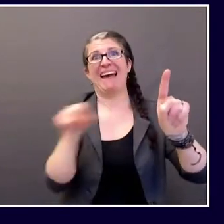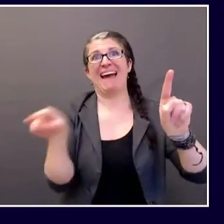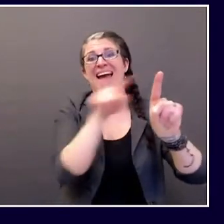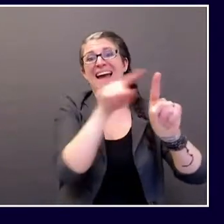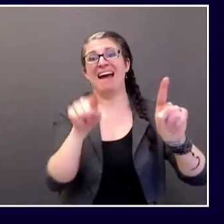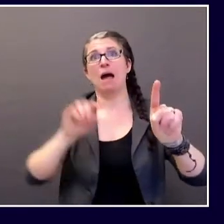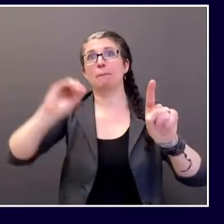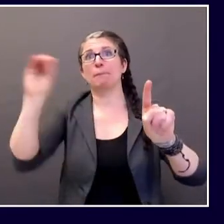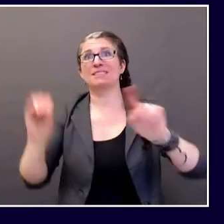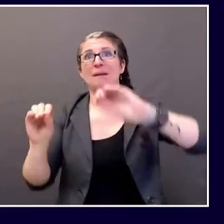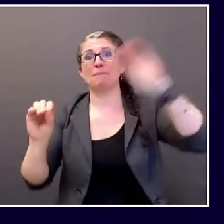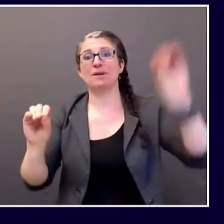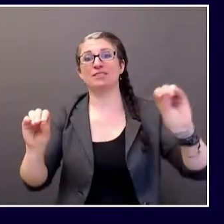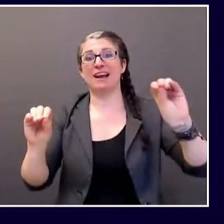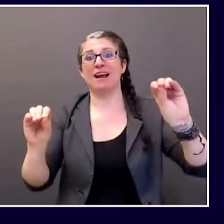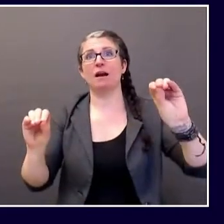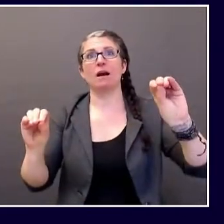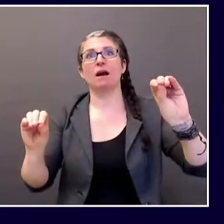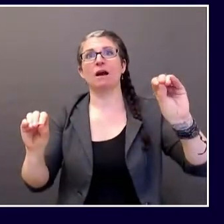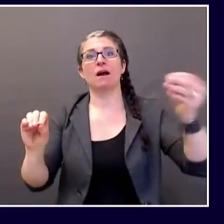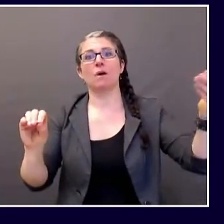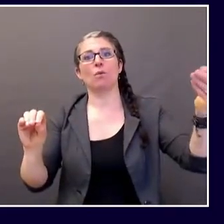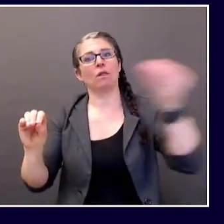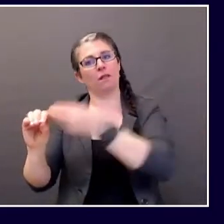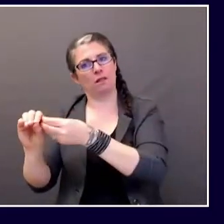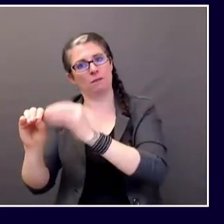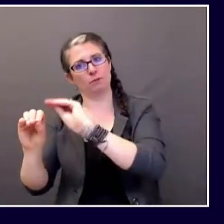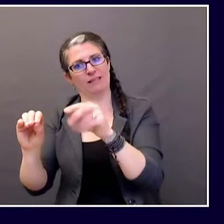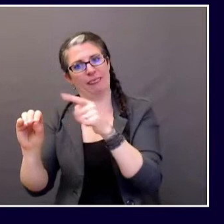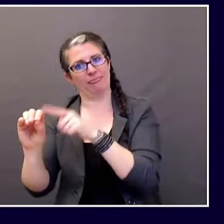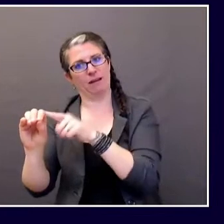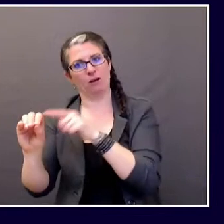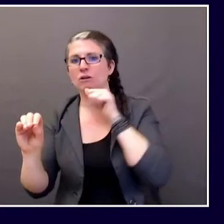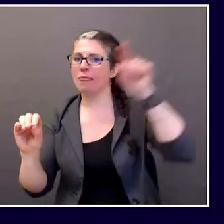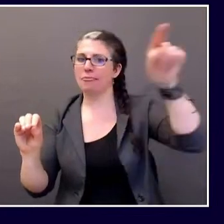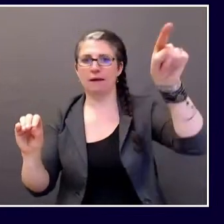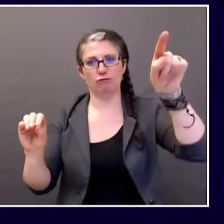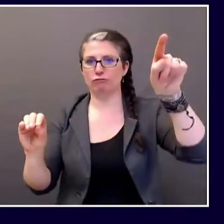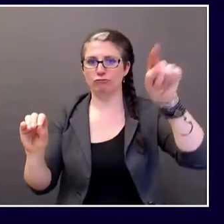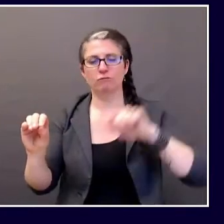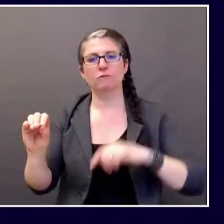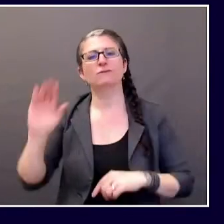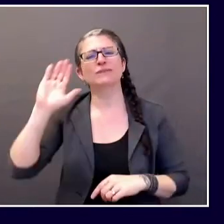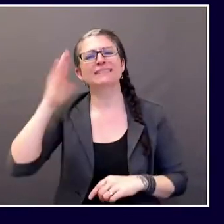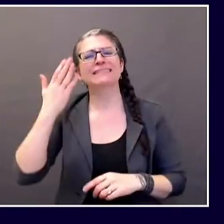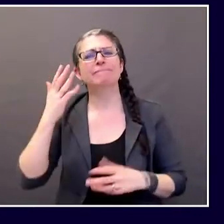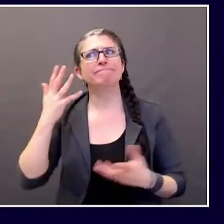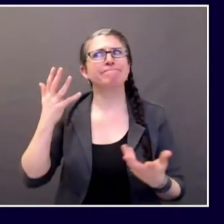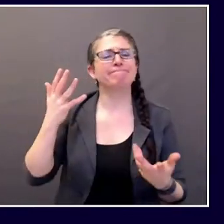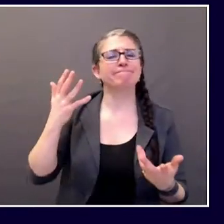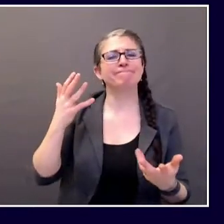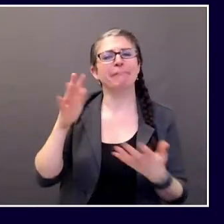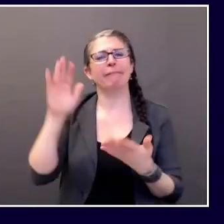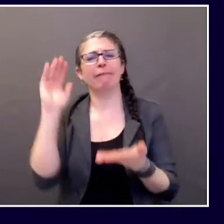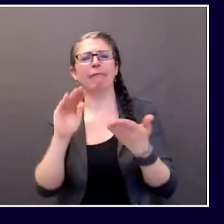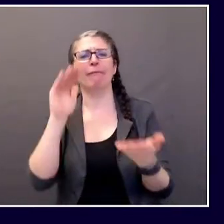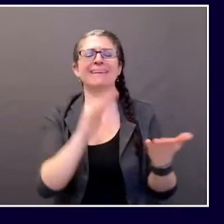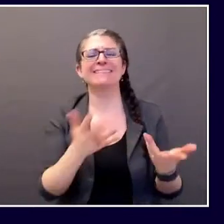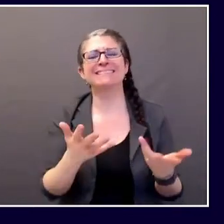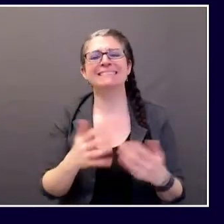last Chris. question. Last question is more of like a behavior kind of thing. We got this from a viewer. Curious about people